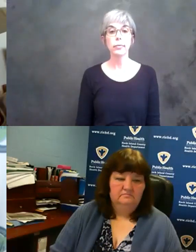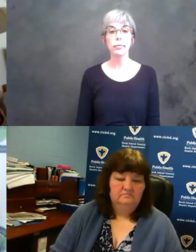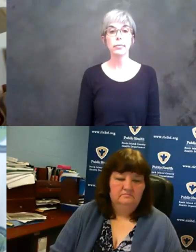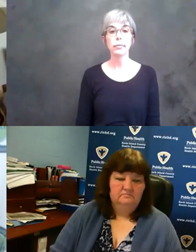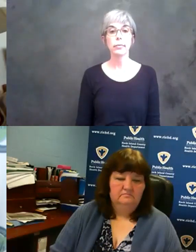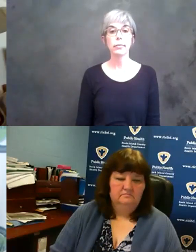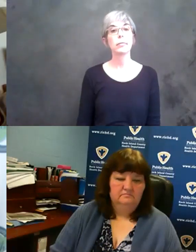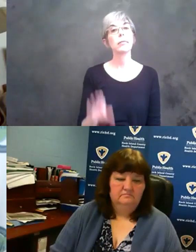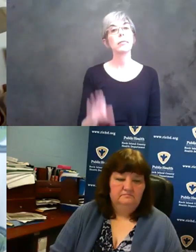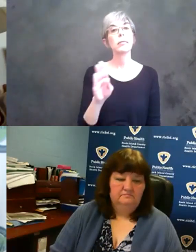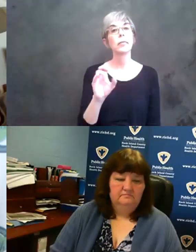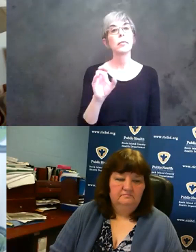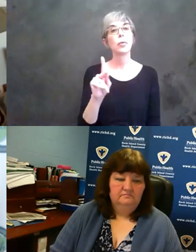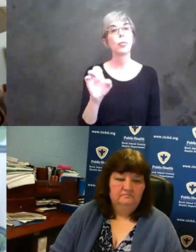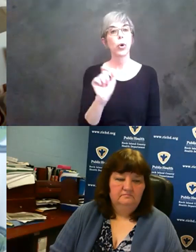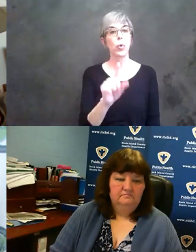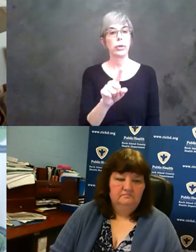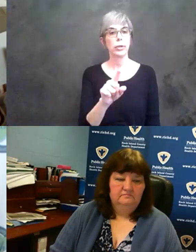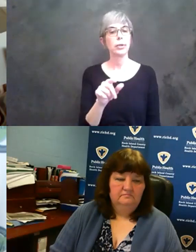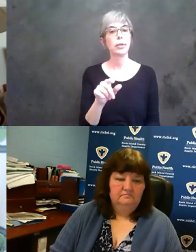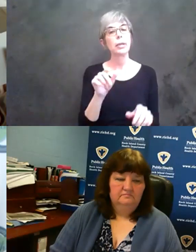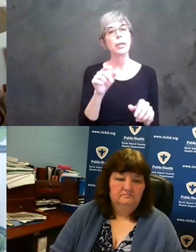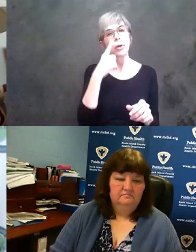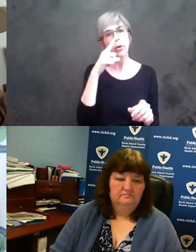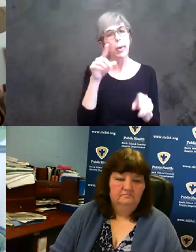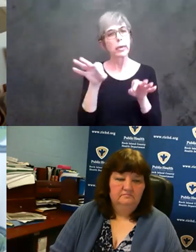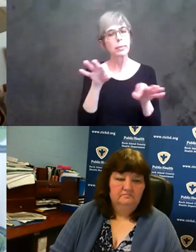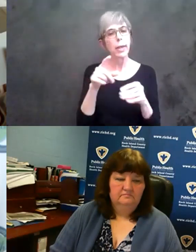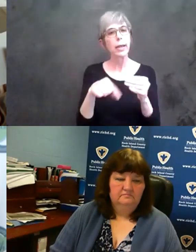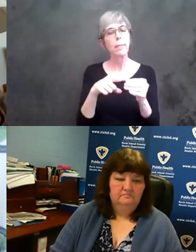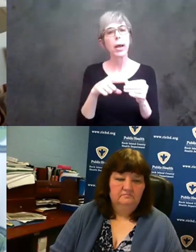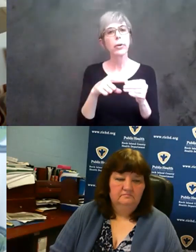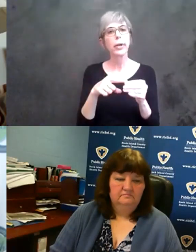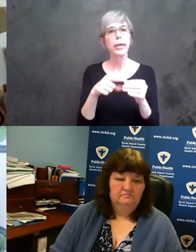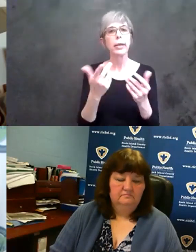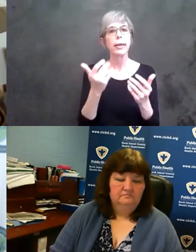Question for you, Brooke. Could you talk about the number of increased calls that have been received?